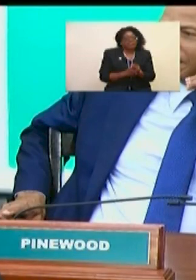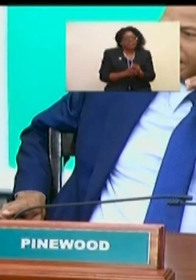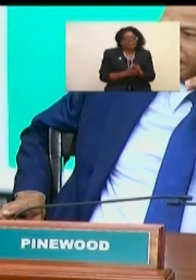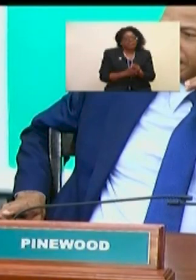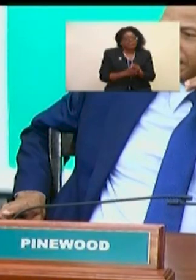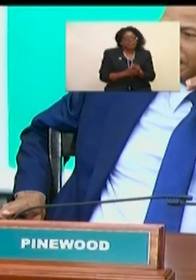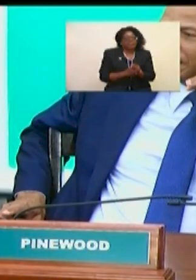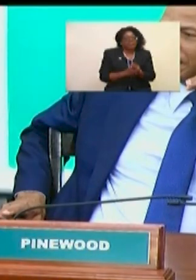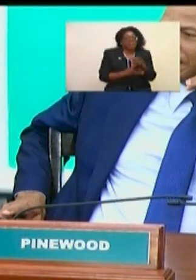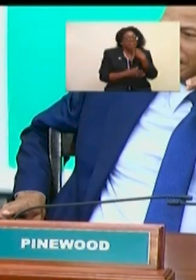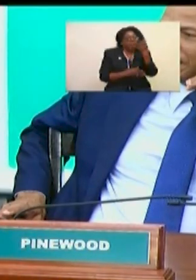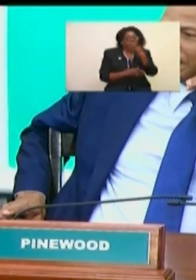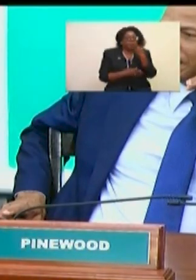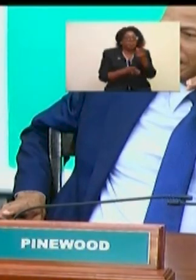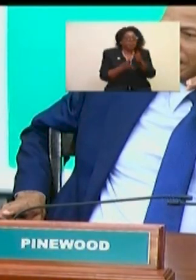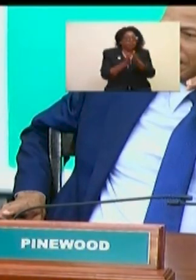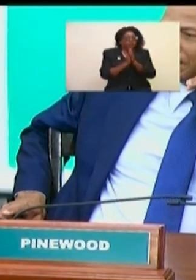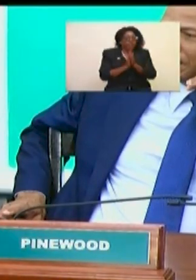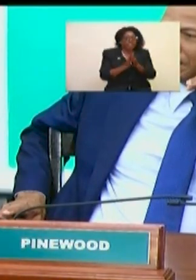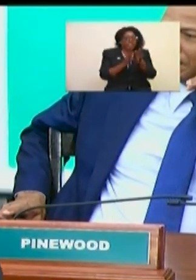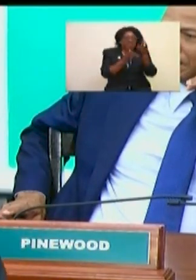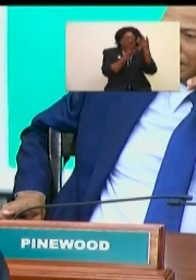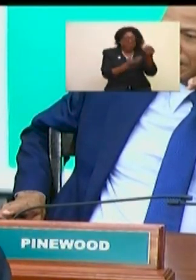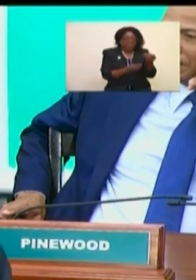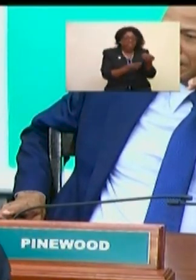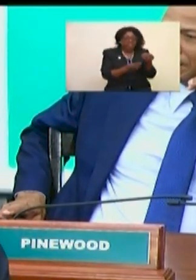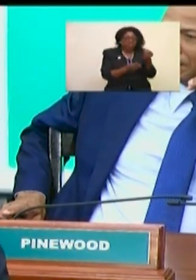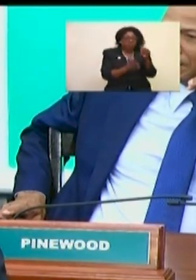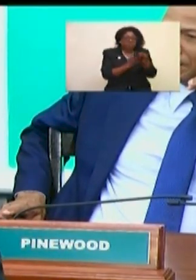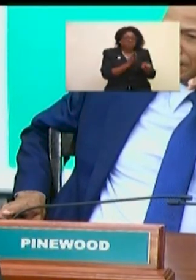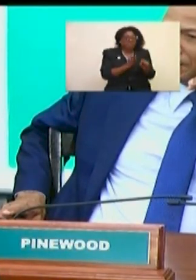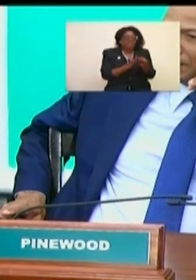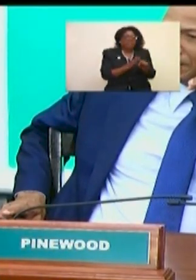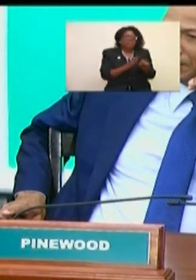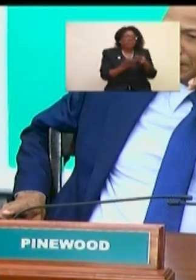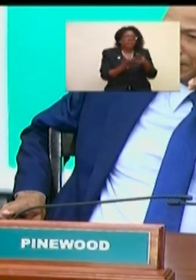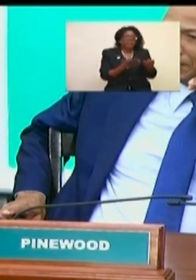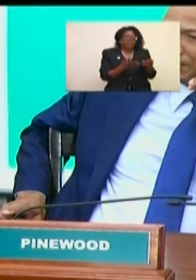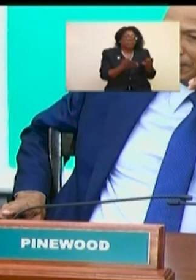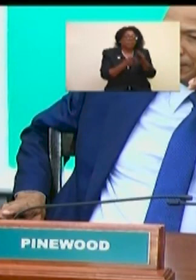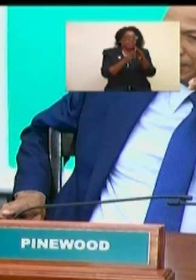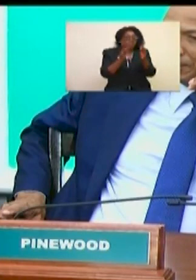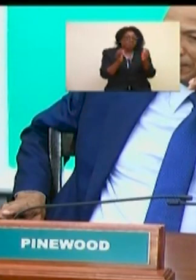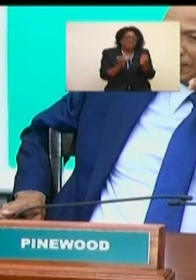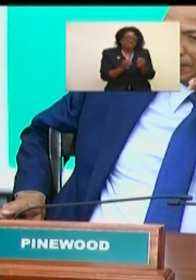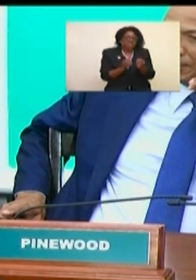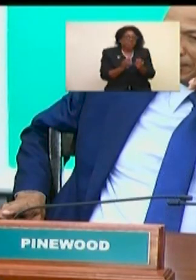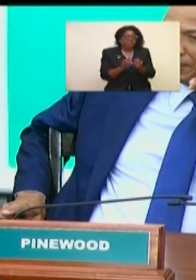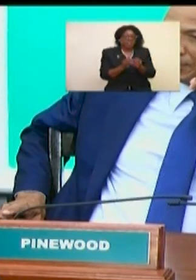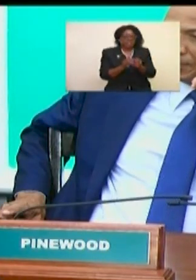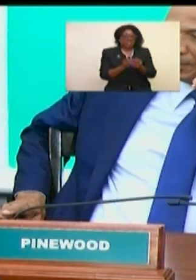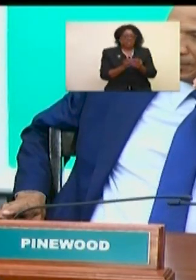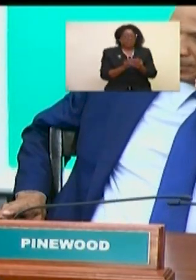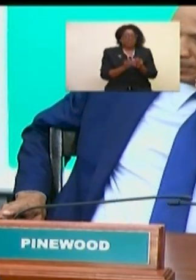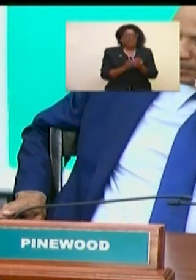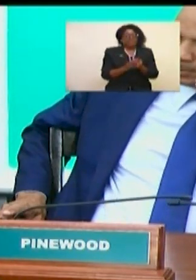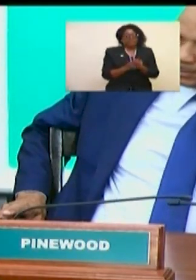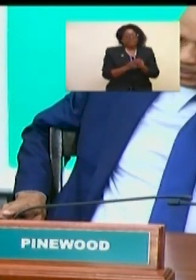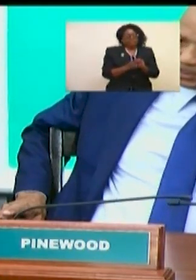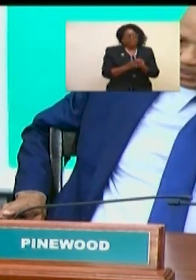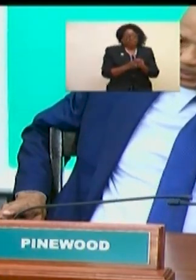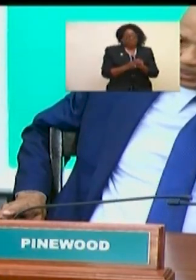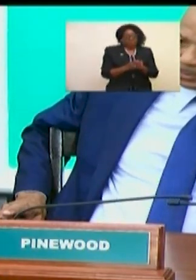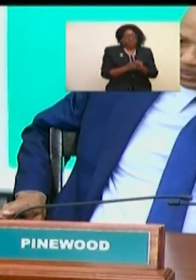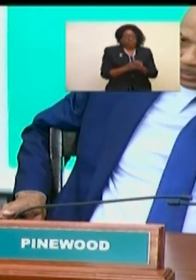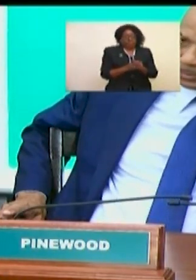And then we speak to the request for information to strike the current payables position. Right? Now